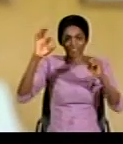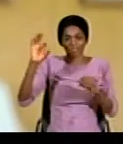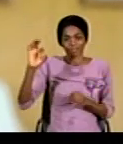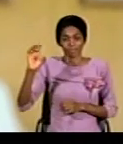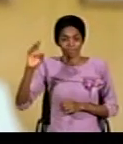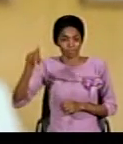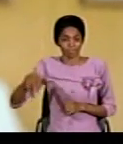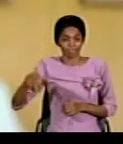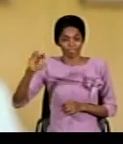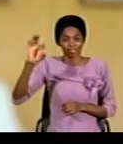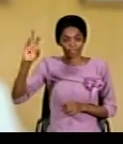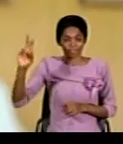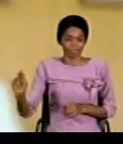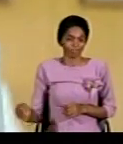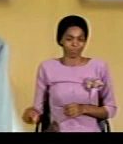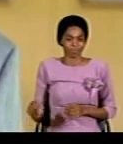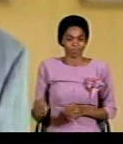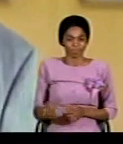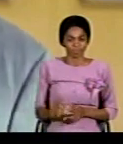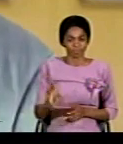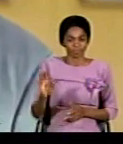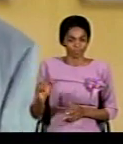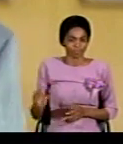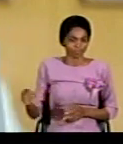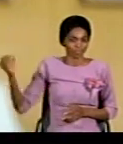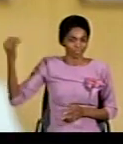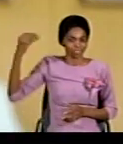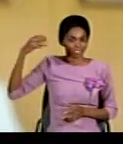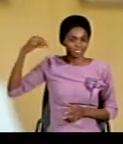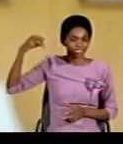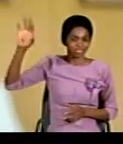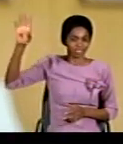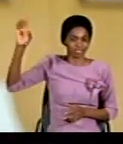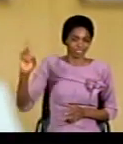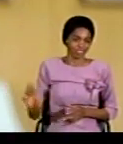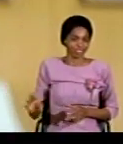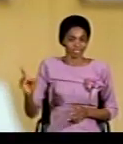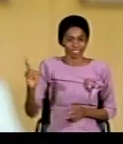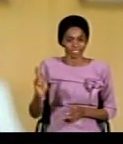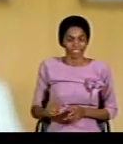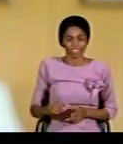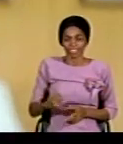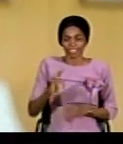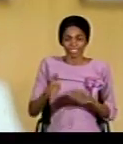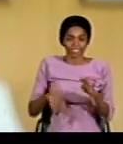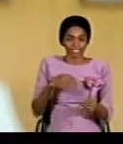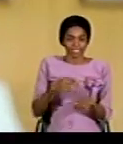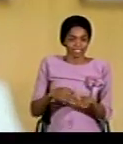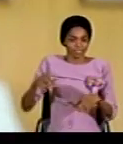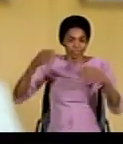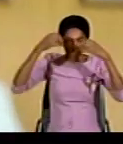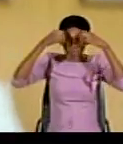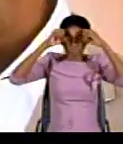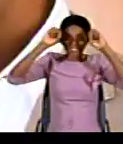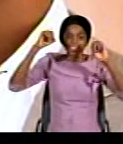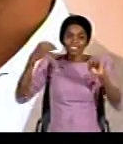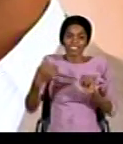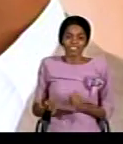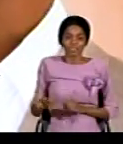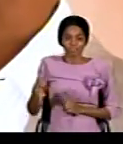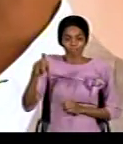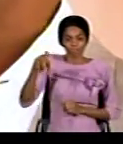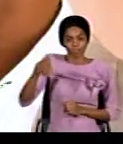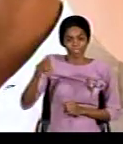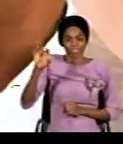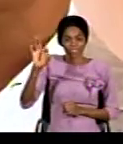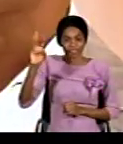Churches Worldwide, and by the grace of God, the national president of the Pentecostal Fellowship of Nigeria, PFA.